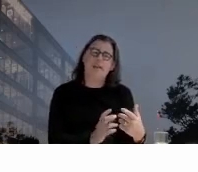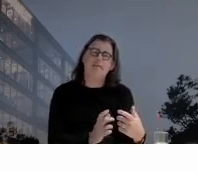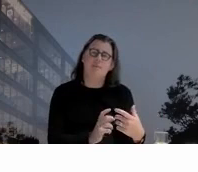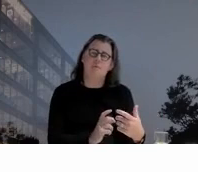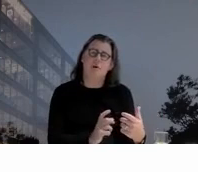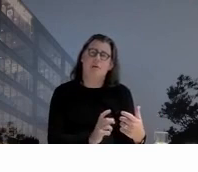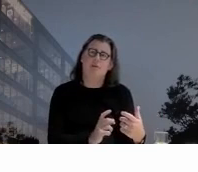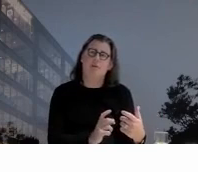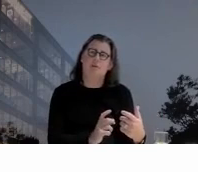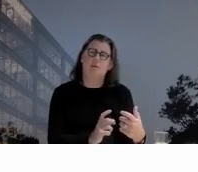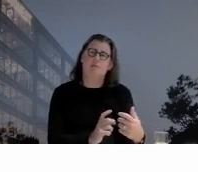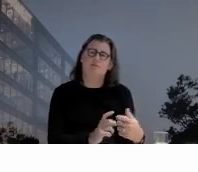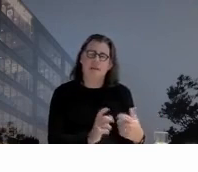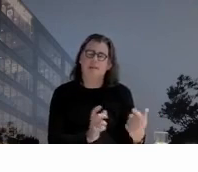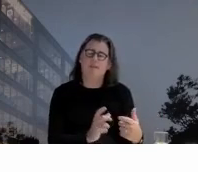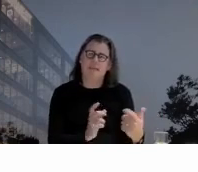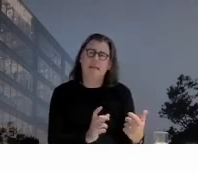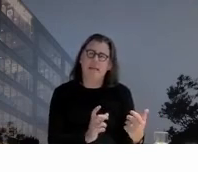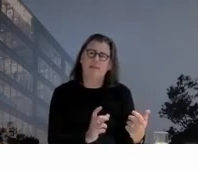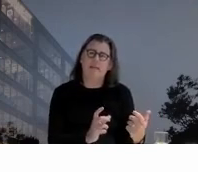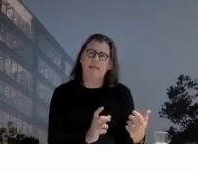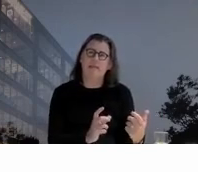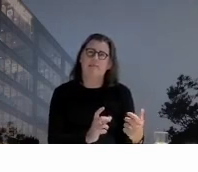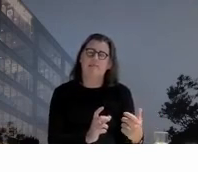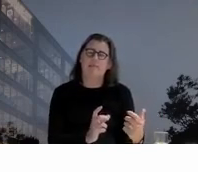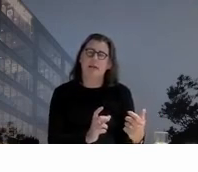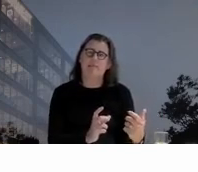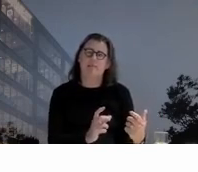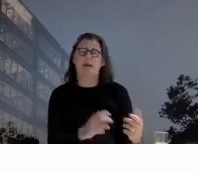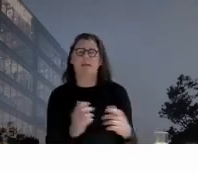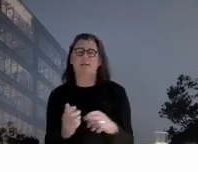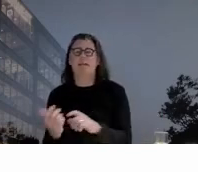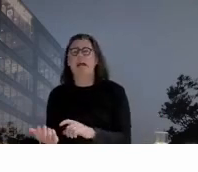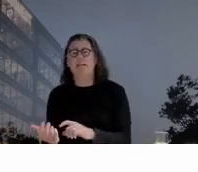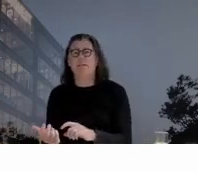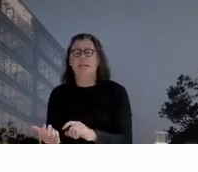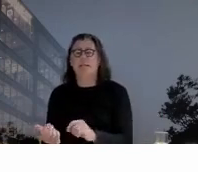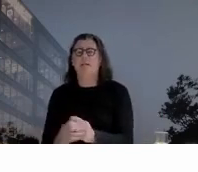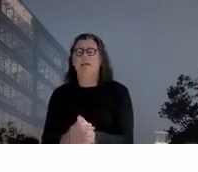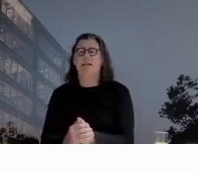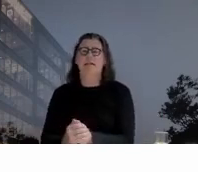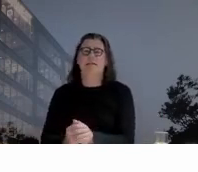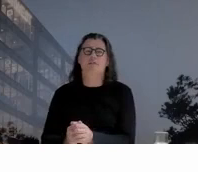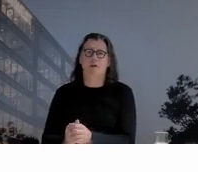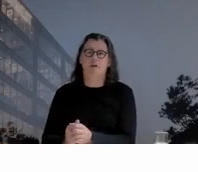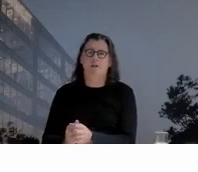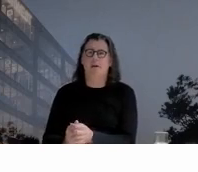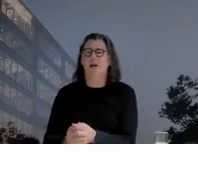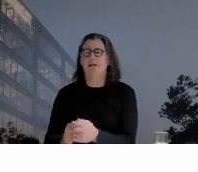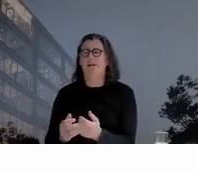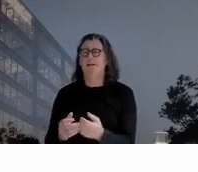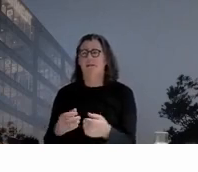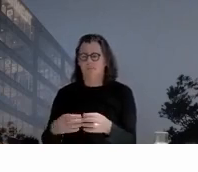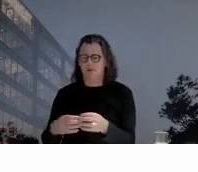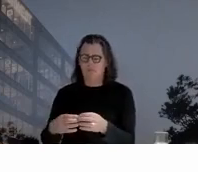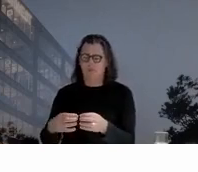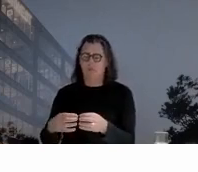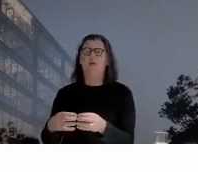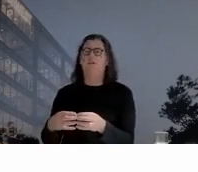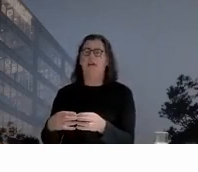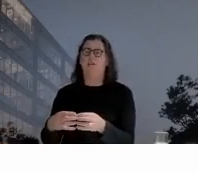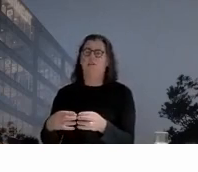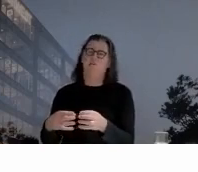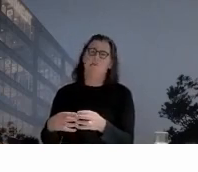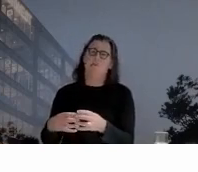we tend to model relatively inaccurately in facades and relatively accurately in structure, i.e. we put